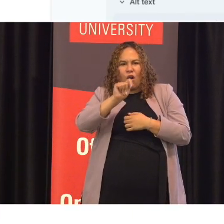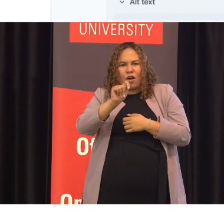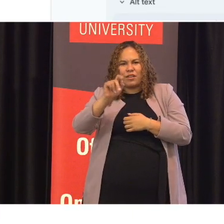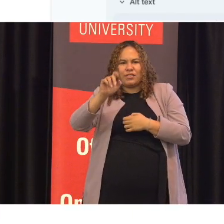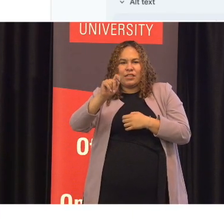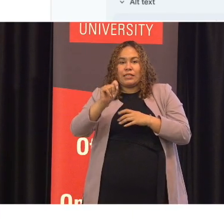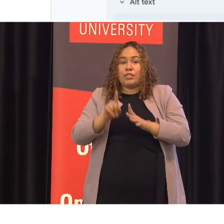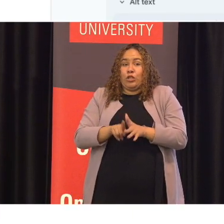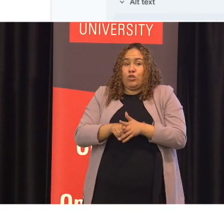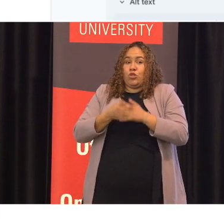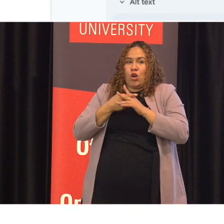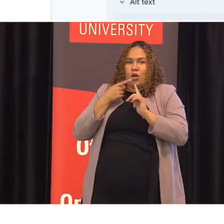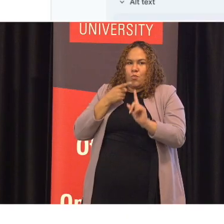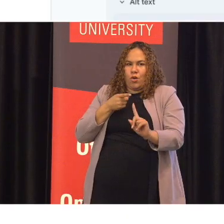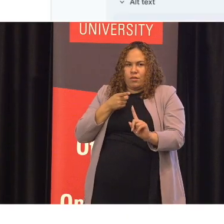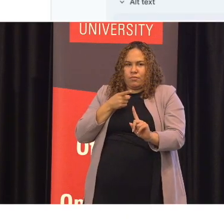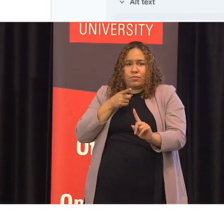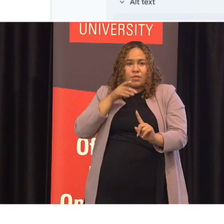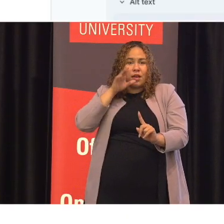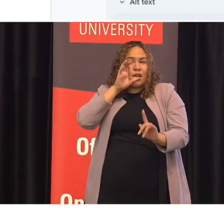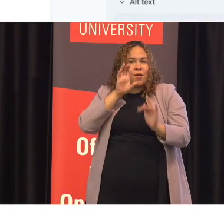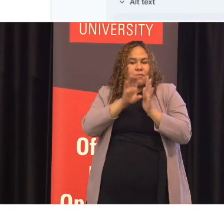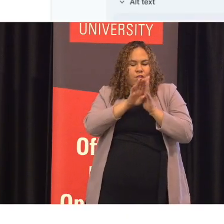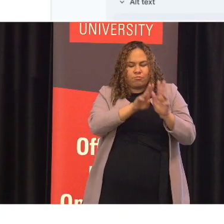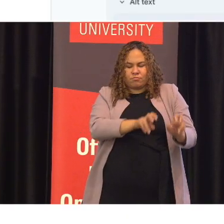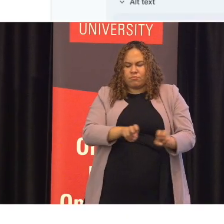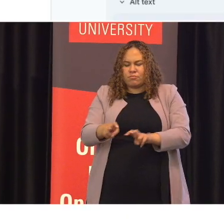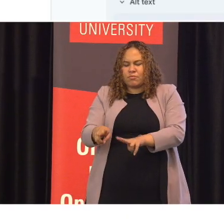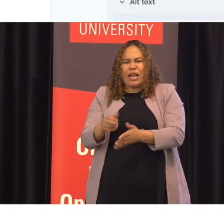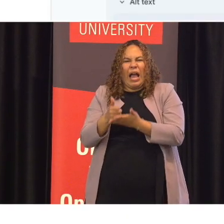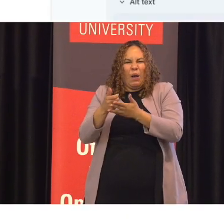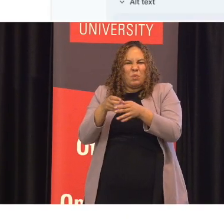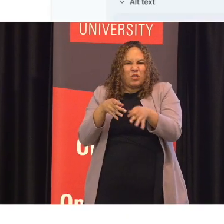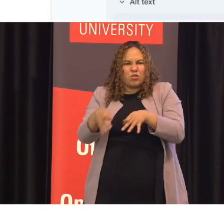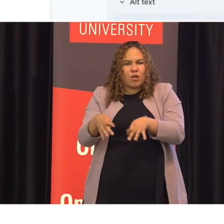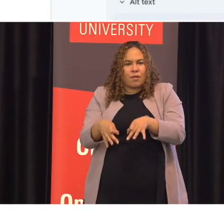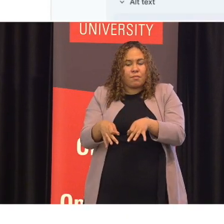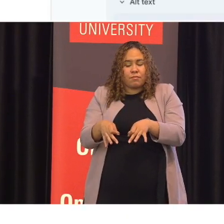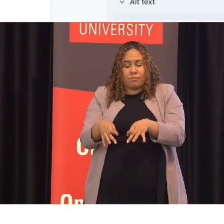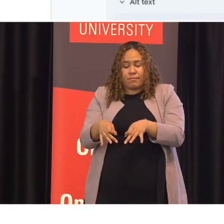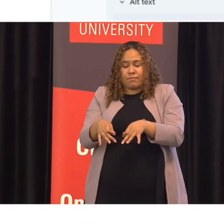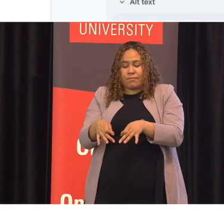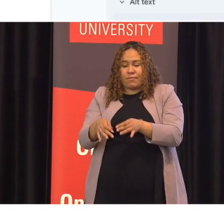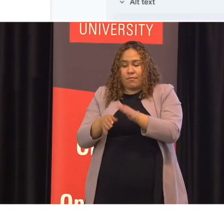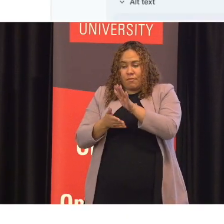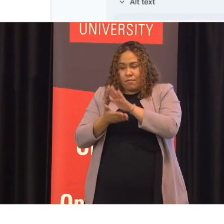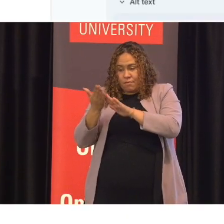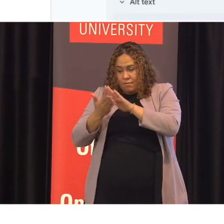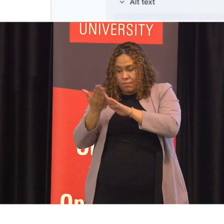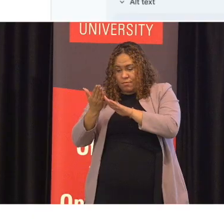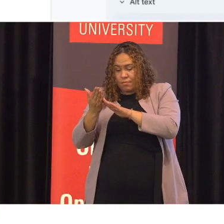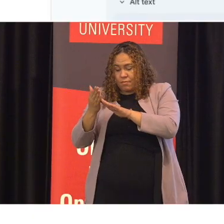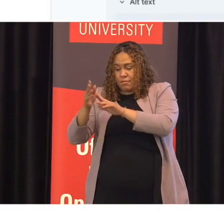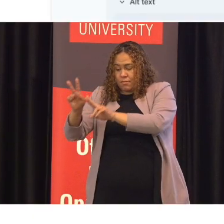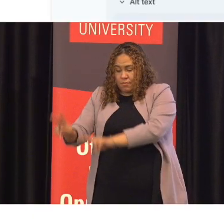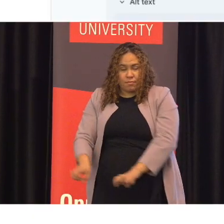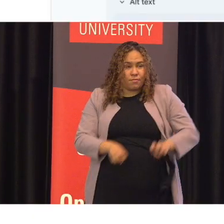that image, drop it in, help me describe it. Then copy that back into your alt text box.